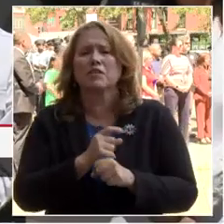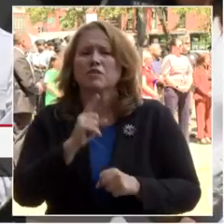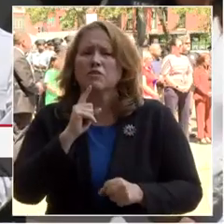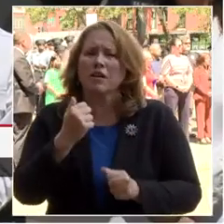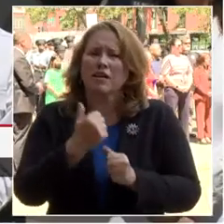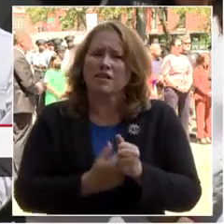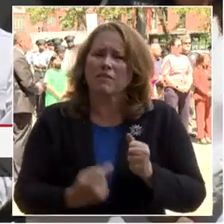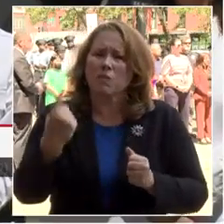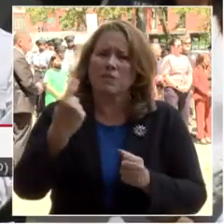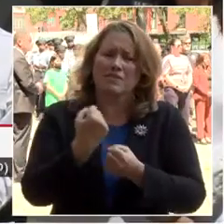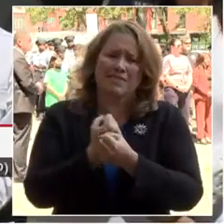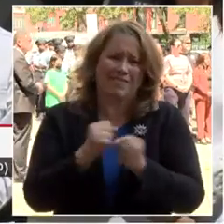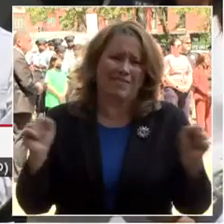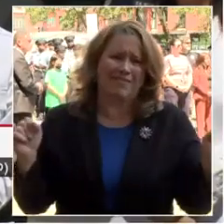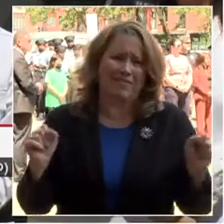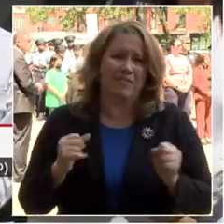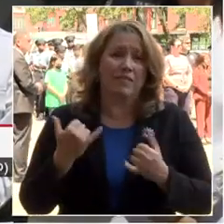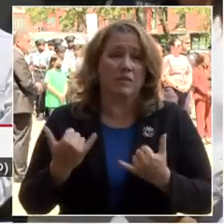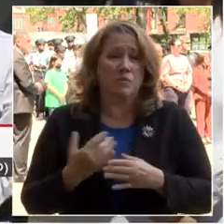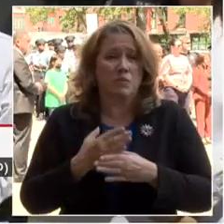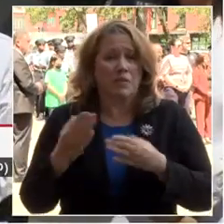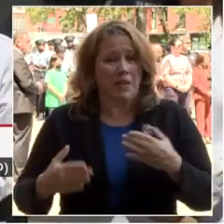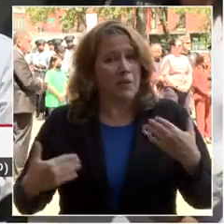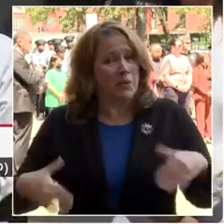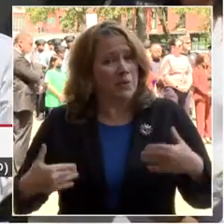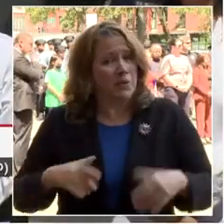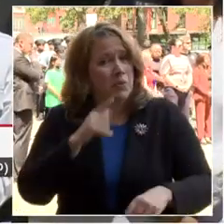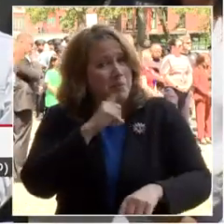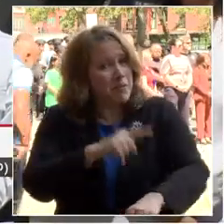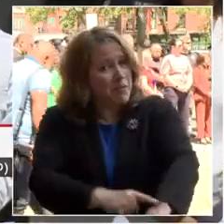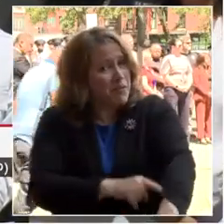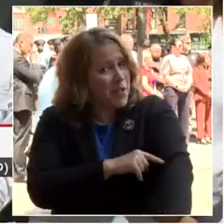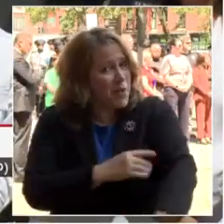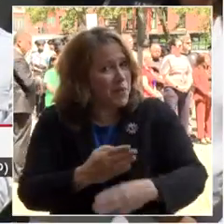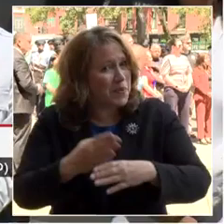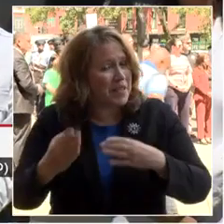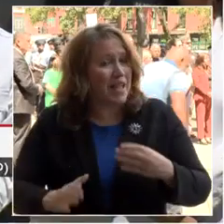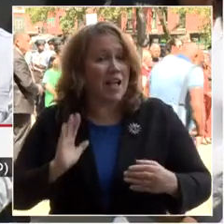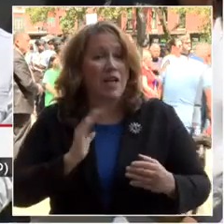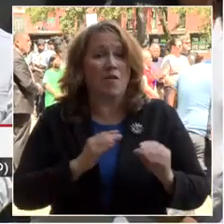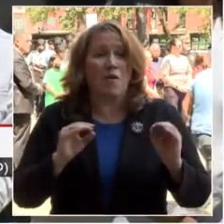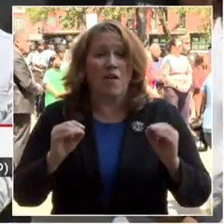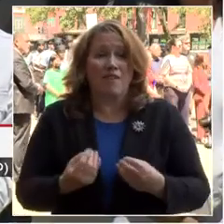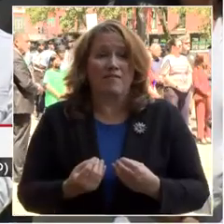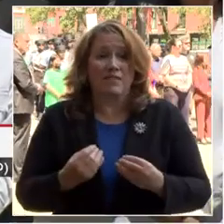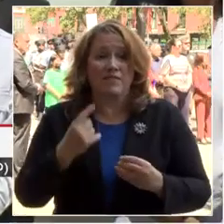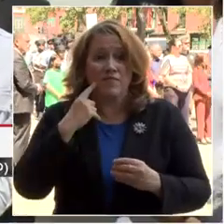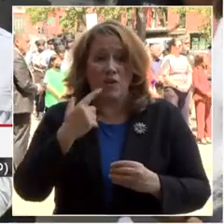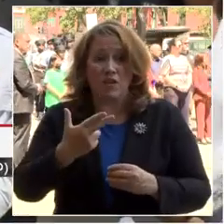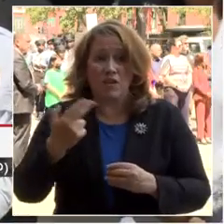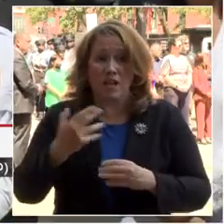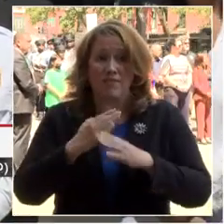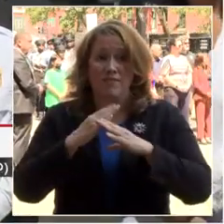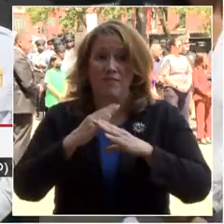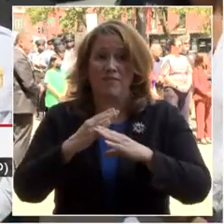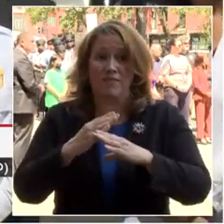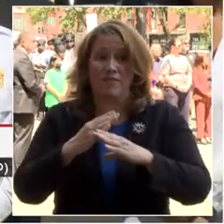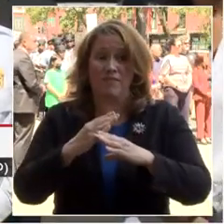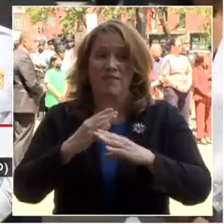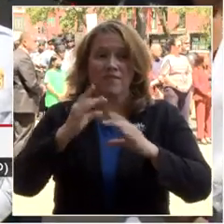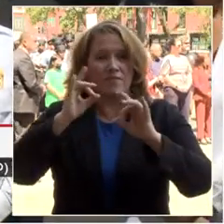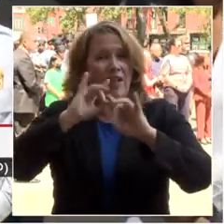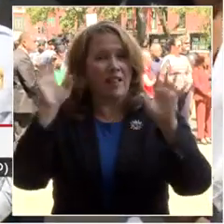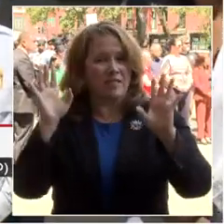this weekend, and we have a long weekend. The Office of Gun Violence Prevention is working very closely in partnership with the Office of